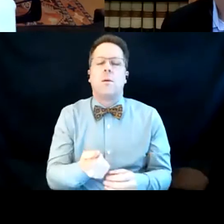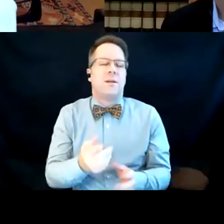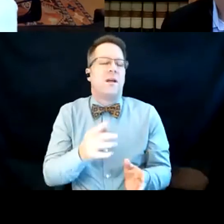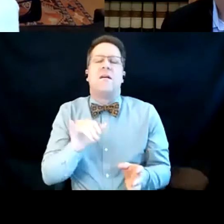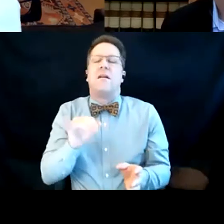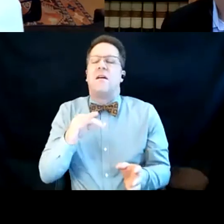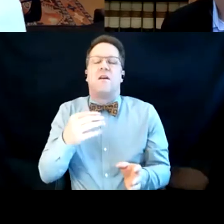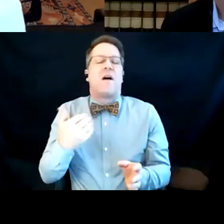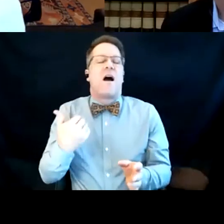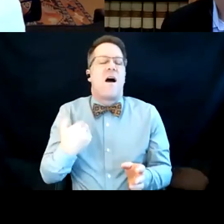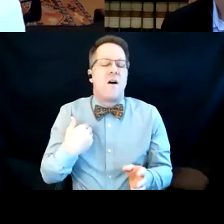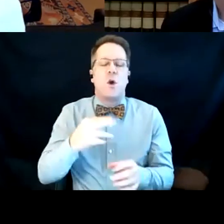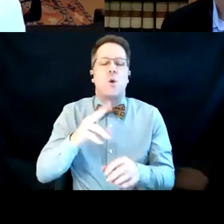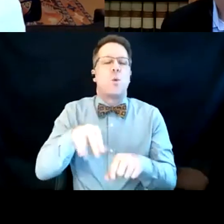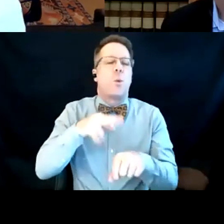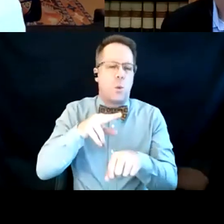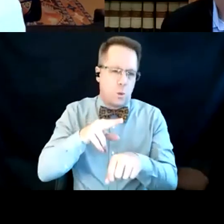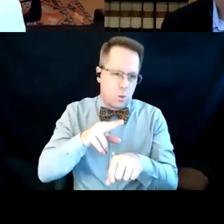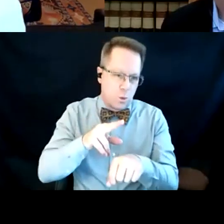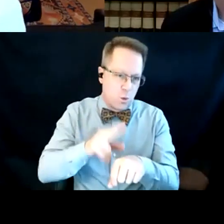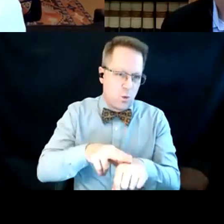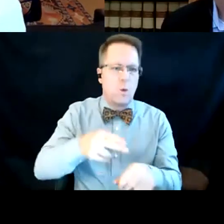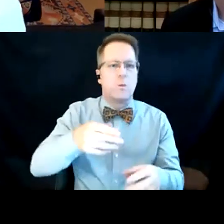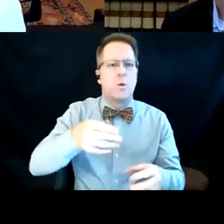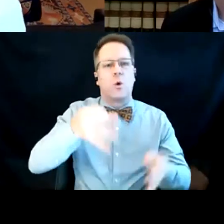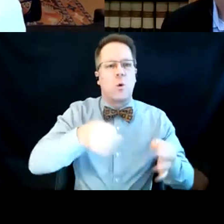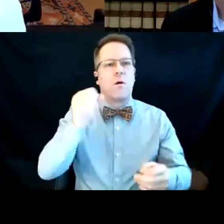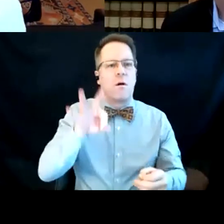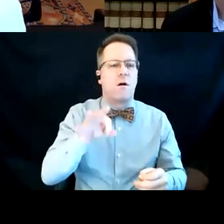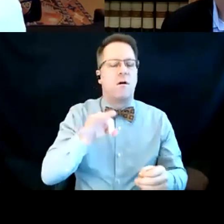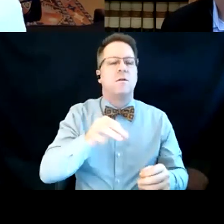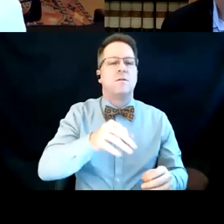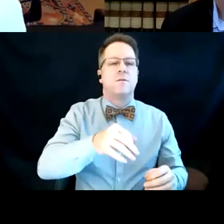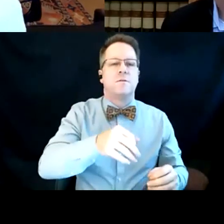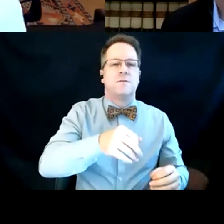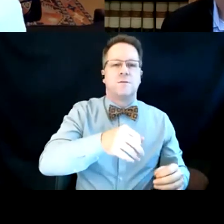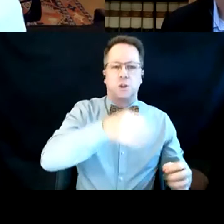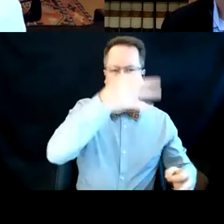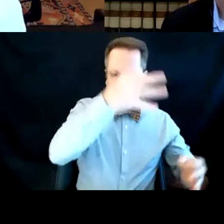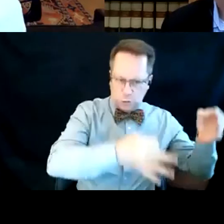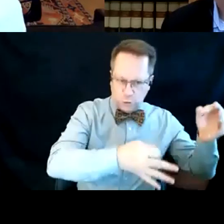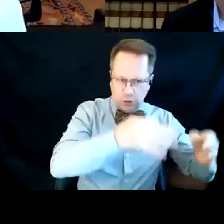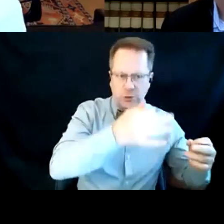lot. There's a lot more that the Trump administration can do. We're that